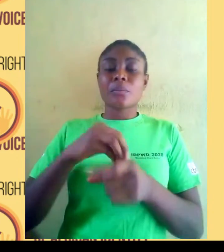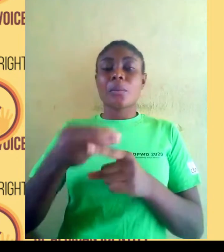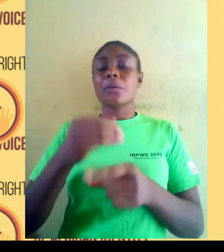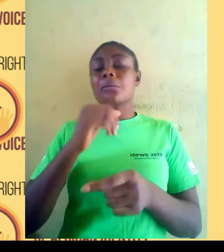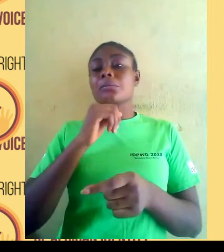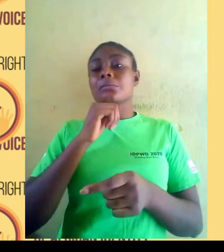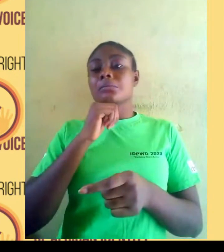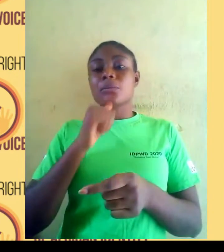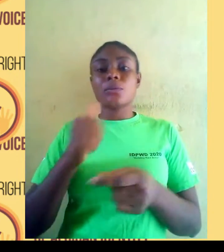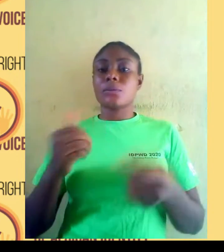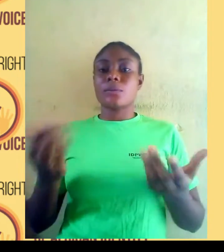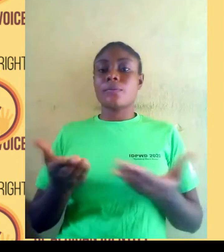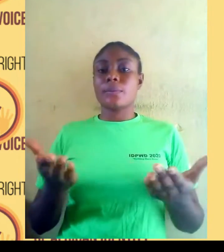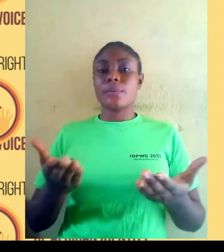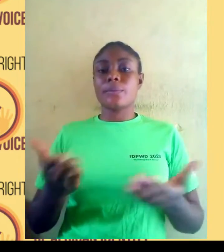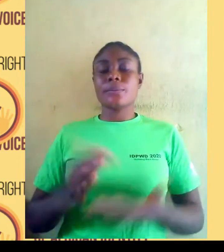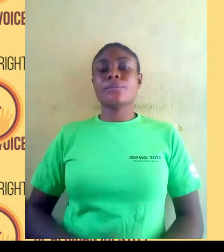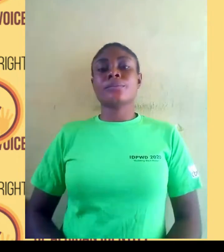non-existent.